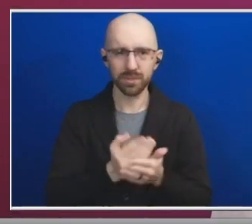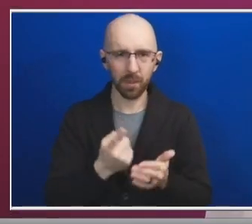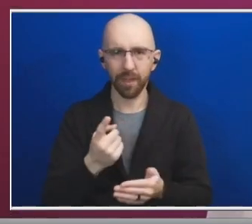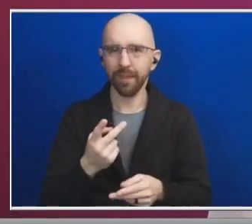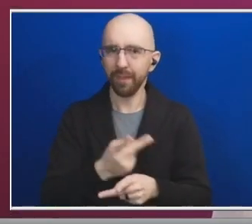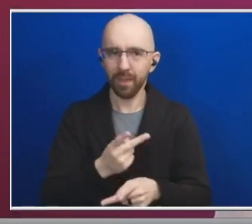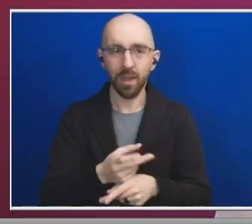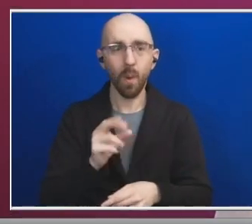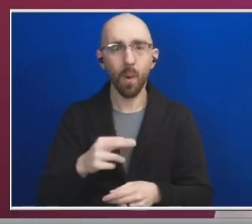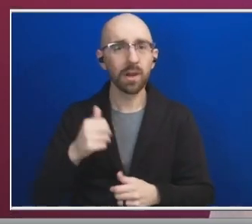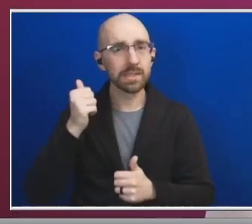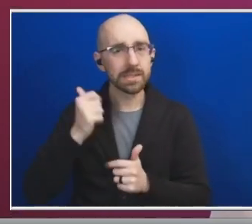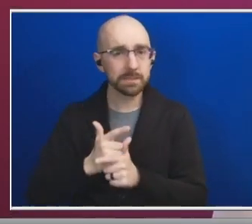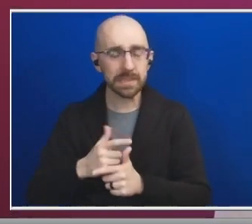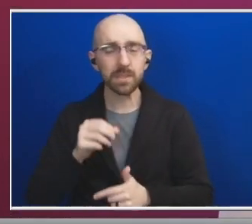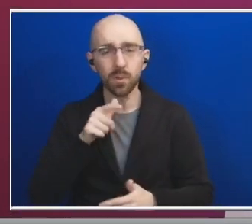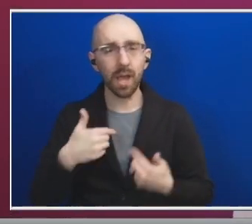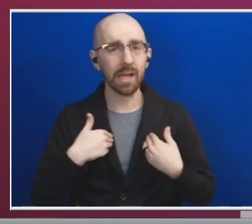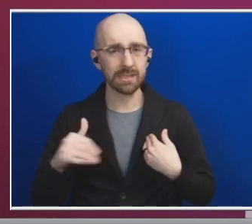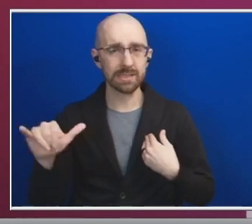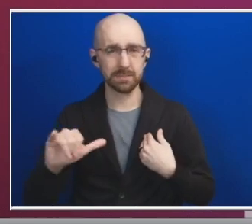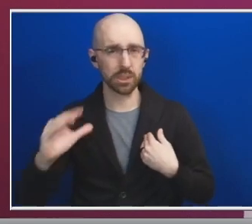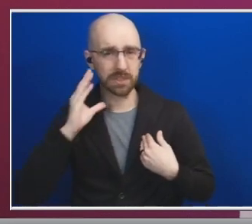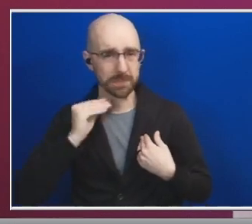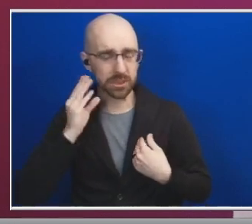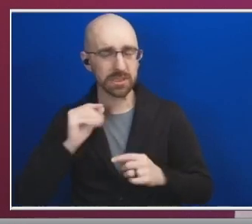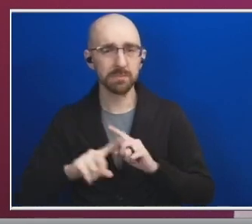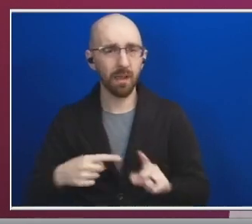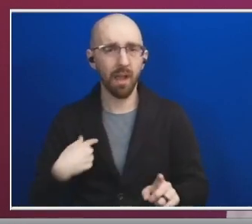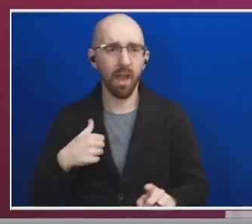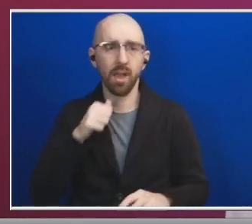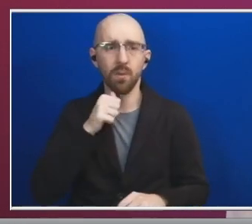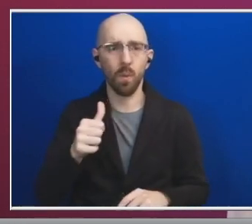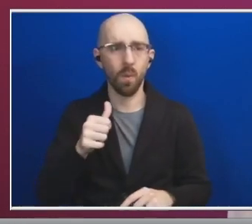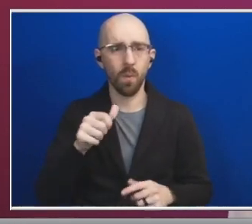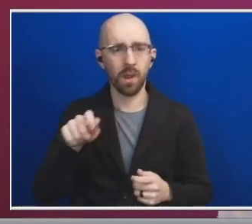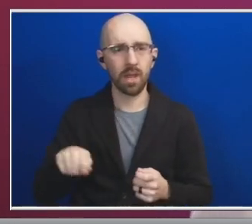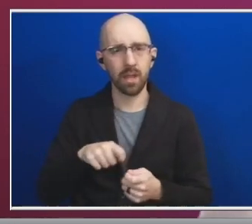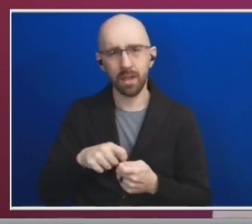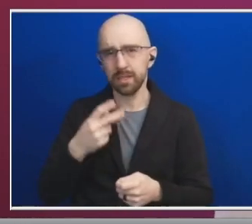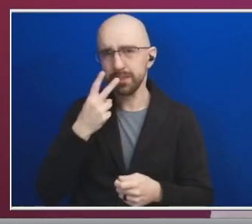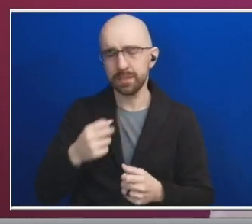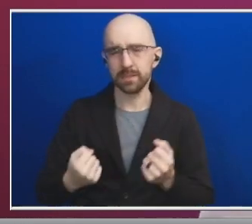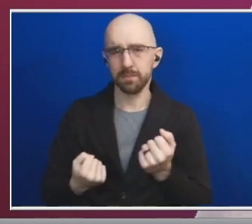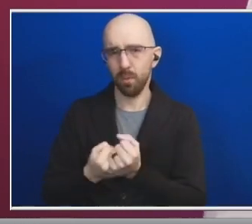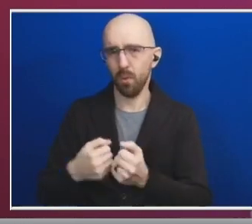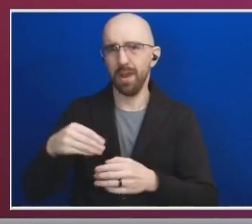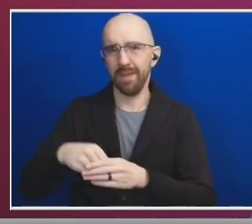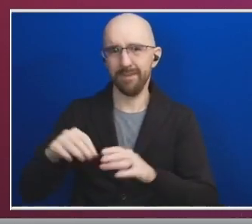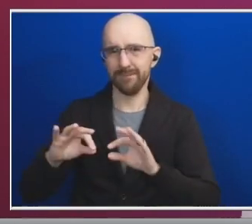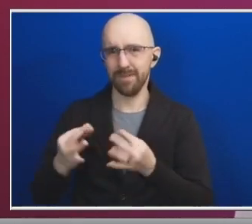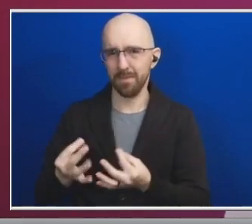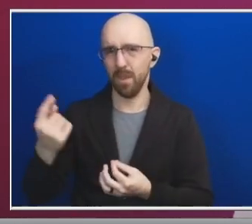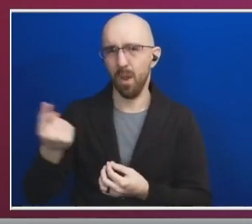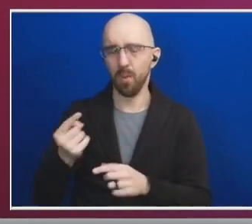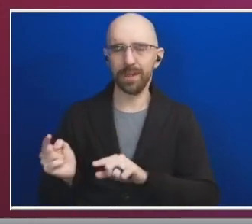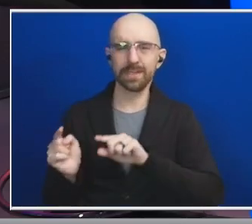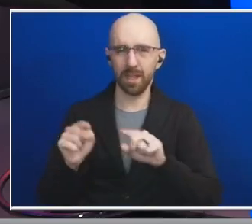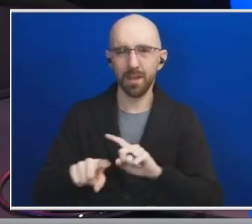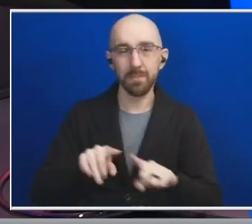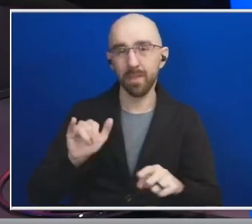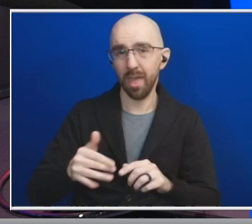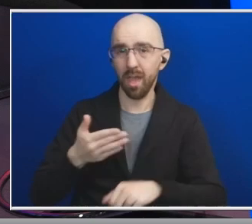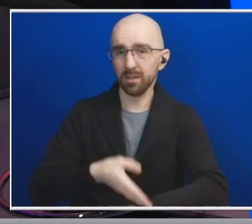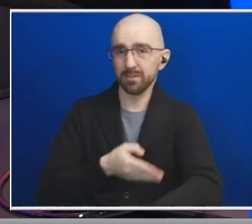who has had similar experiences, but I don't necessarily the same support within the family always coming through, but that's becoming better. I think